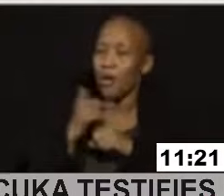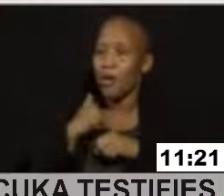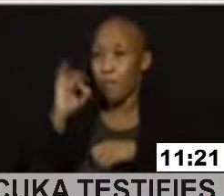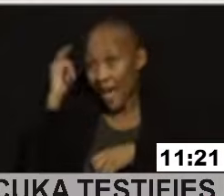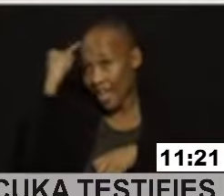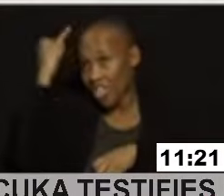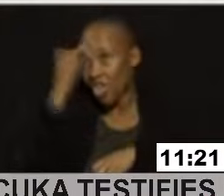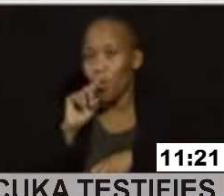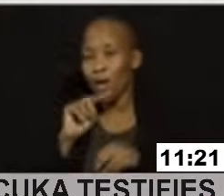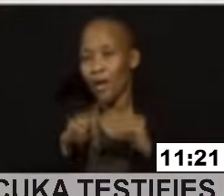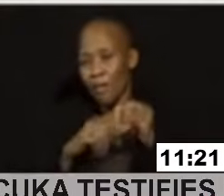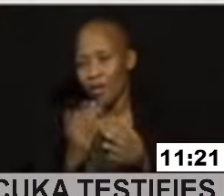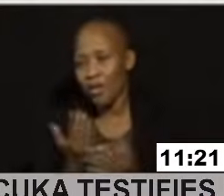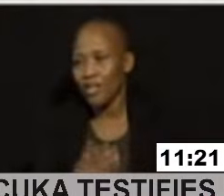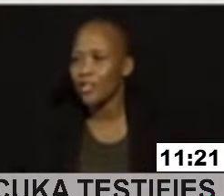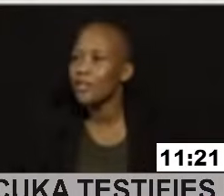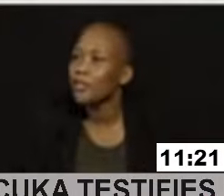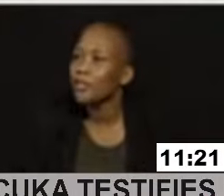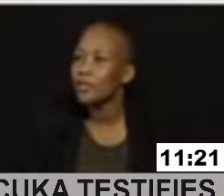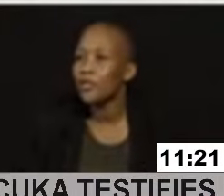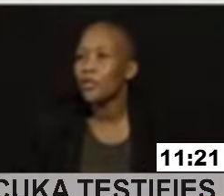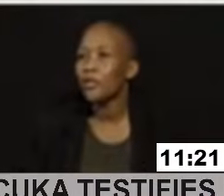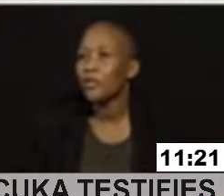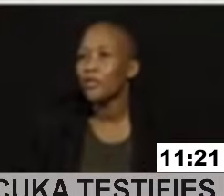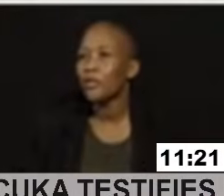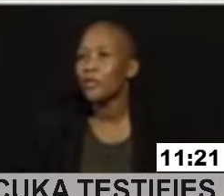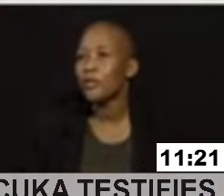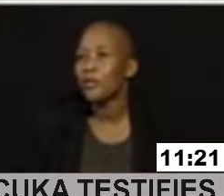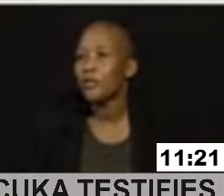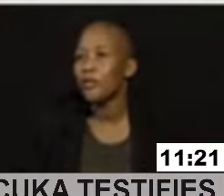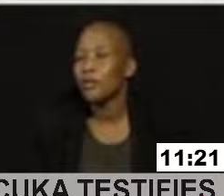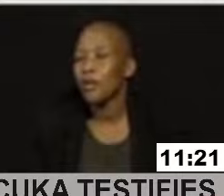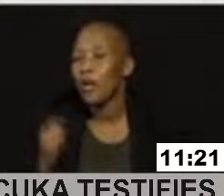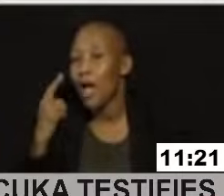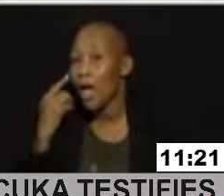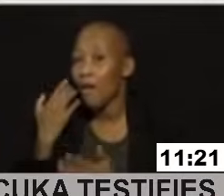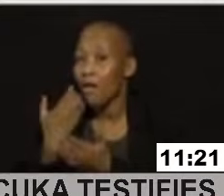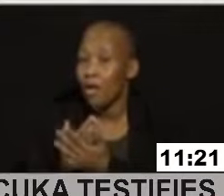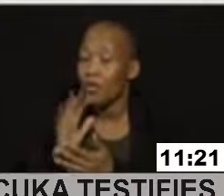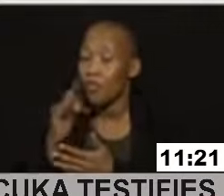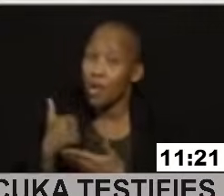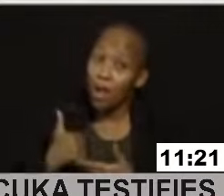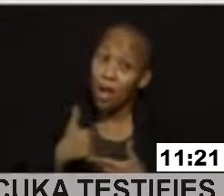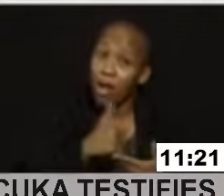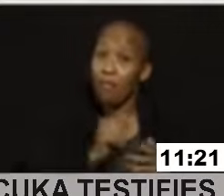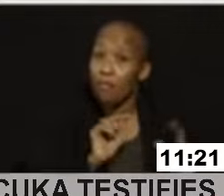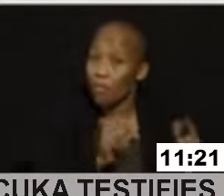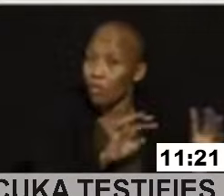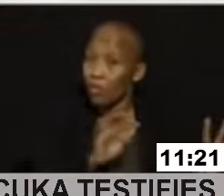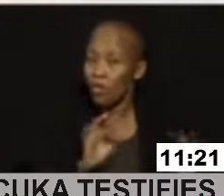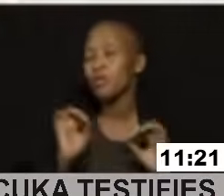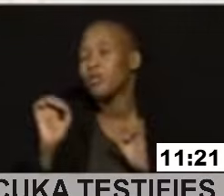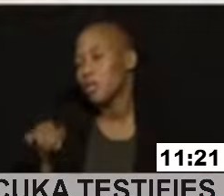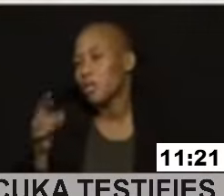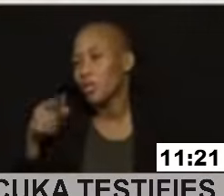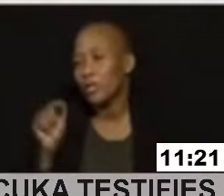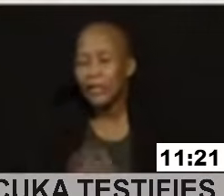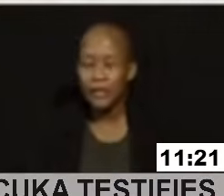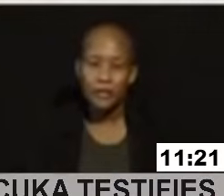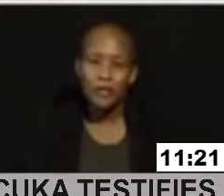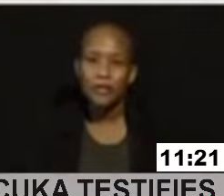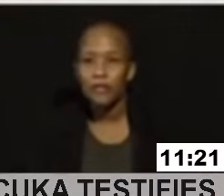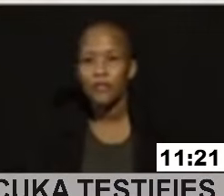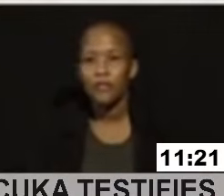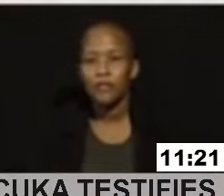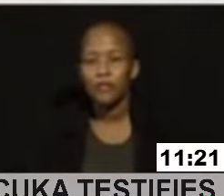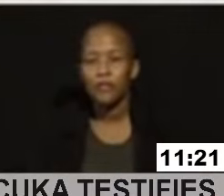to give frank evidence to assist the commission in its work, is that correct? That's correct. Can I